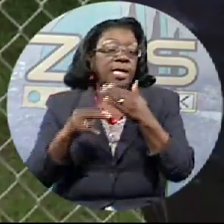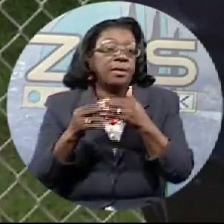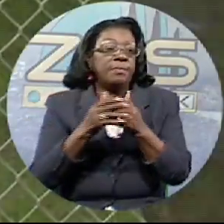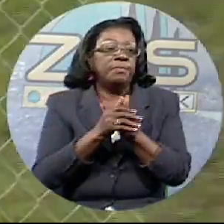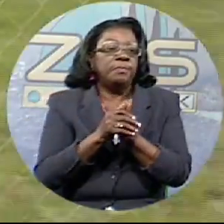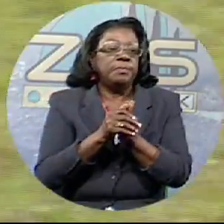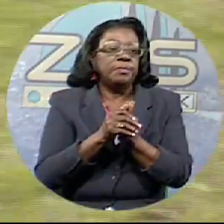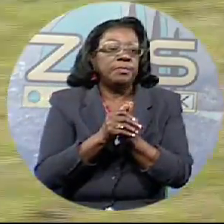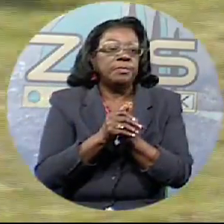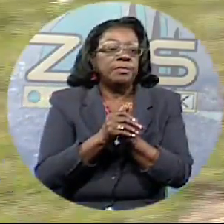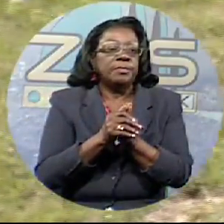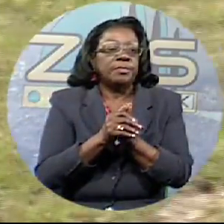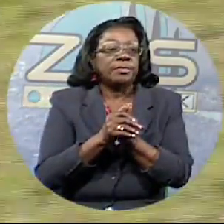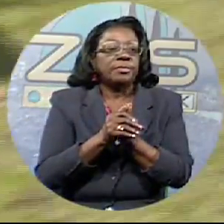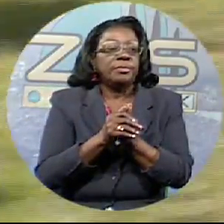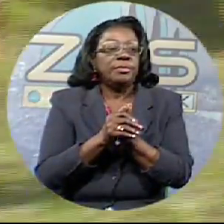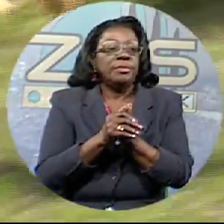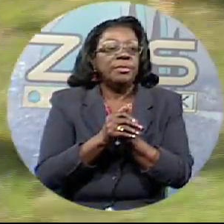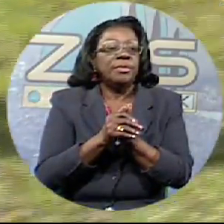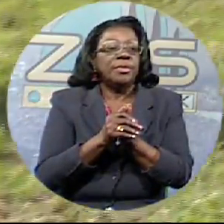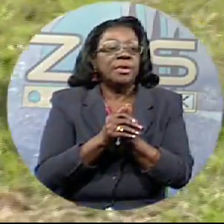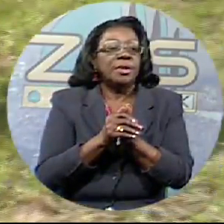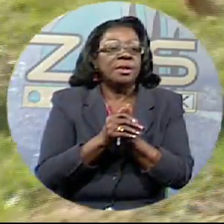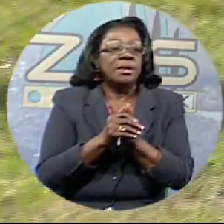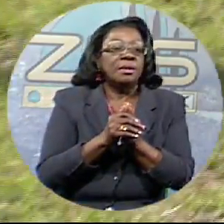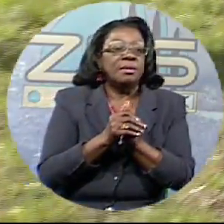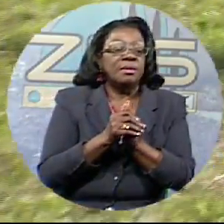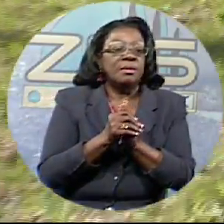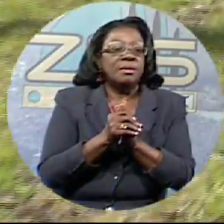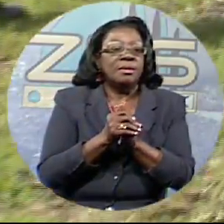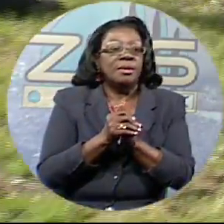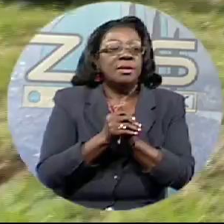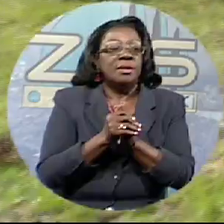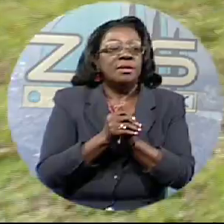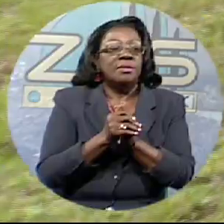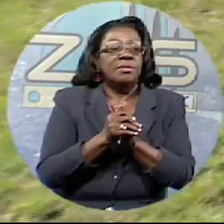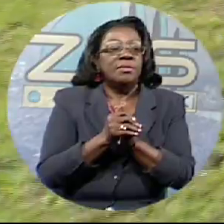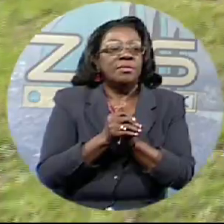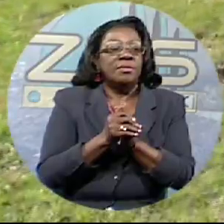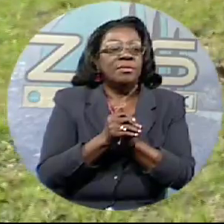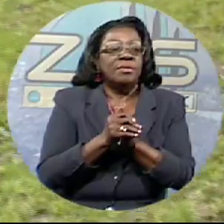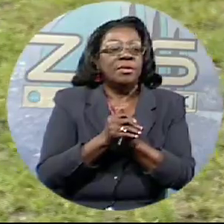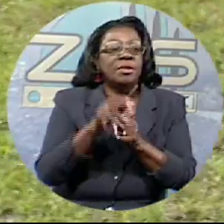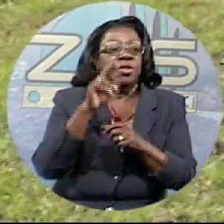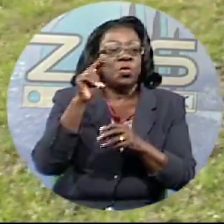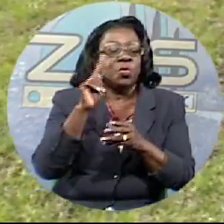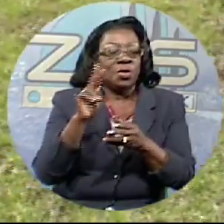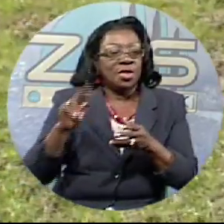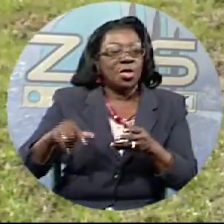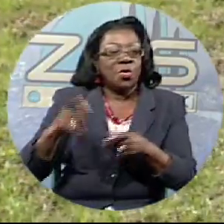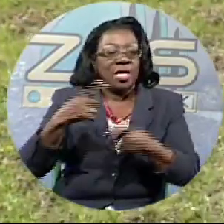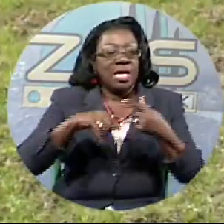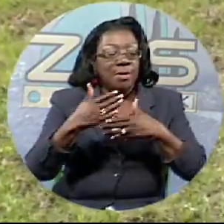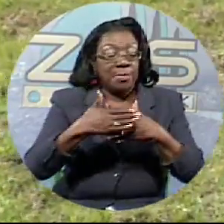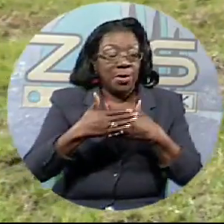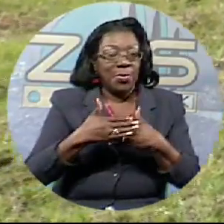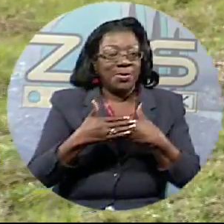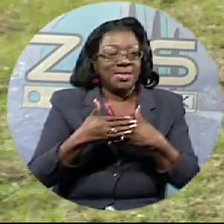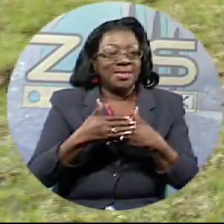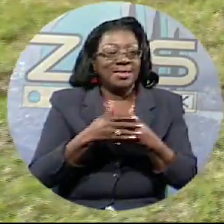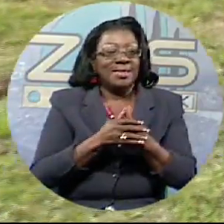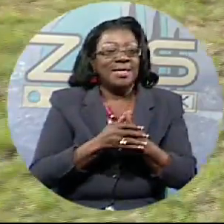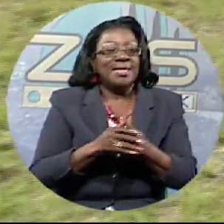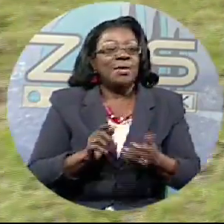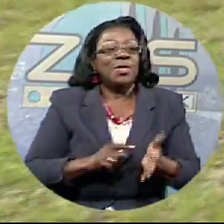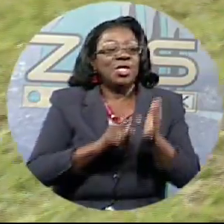the situation. Buster and Maverick were two of the first dogs we met up close. Maverick and his trainer, Bradley Woodside, decided